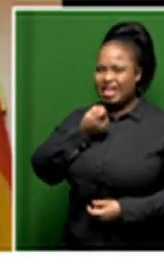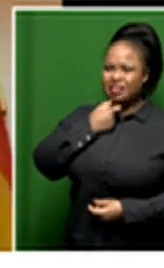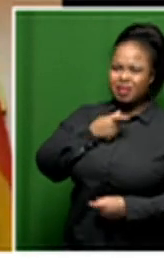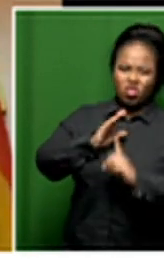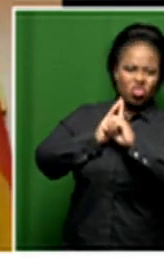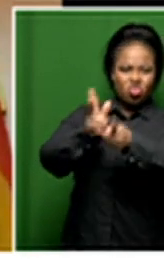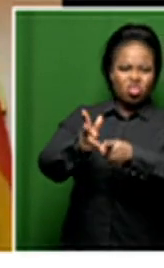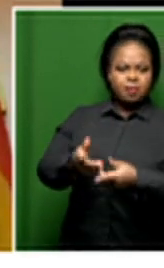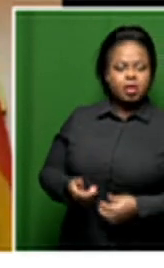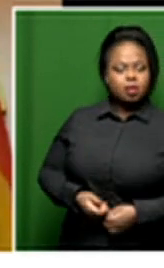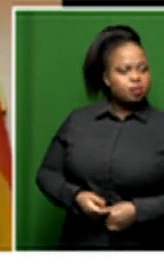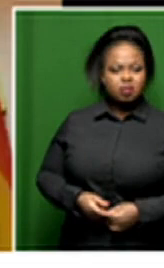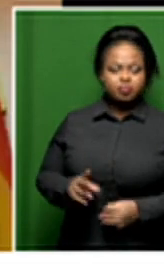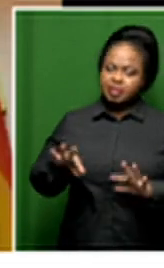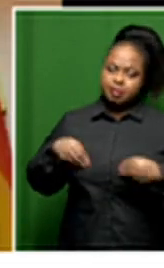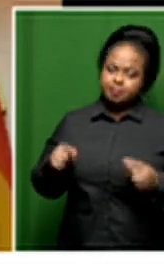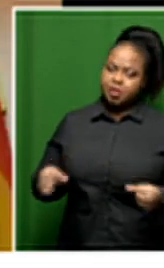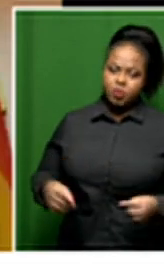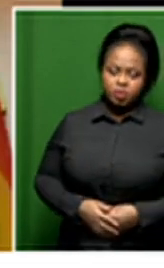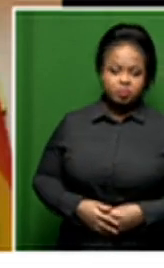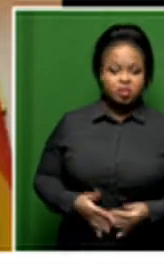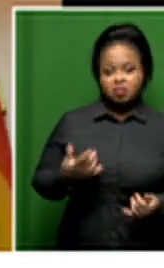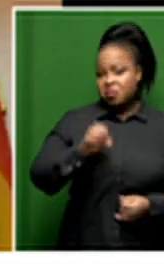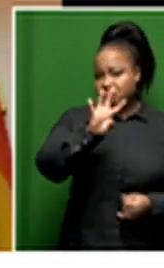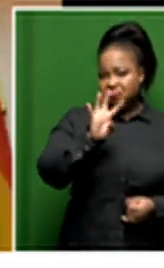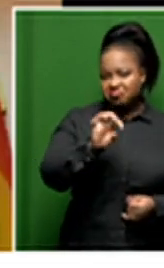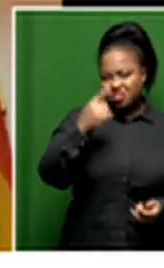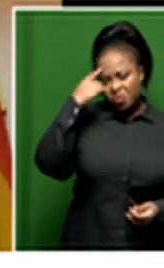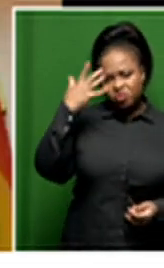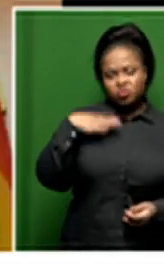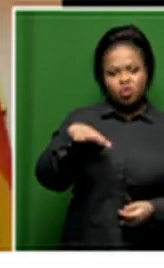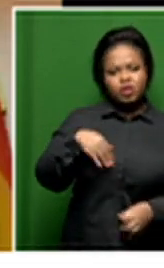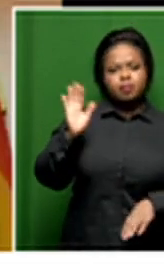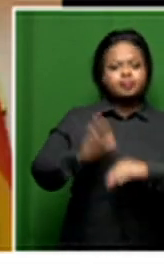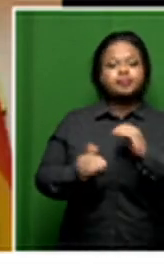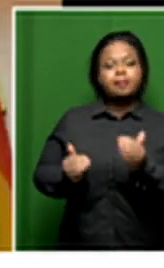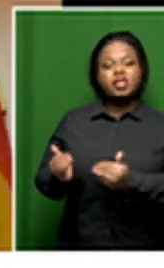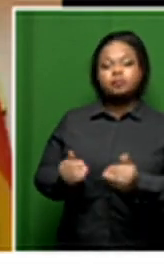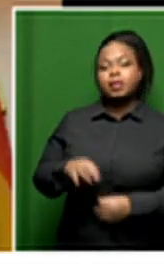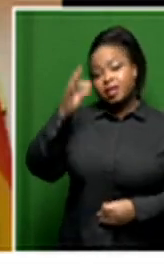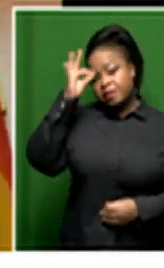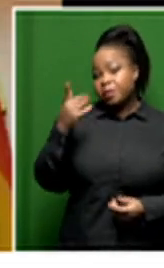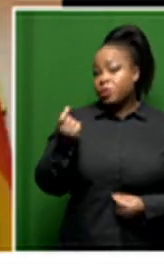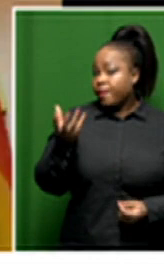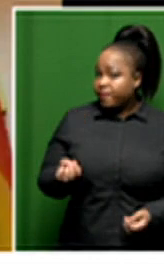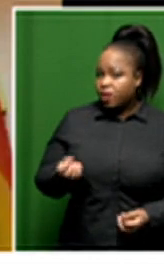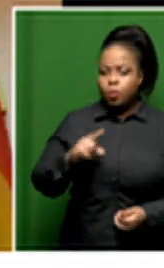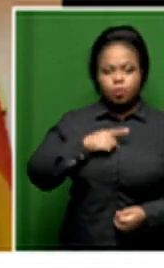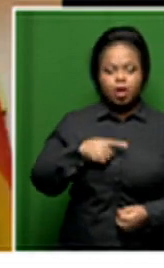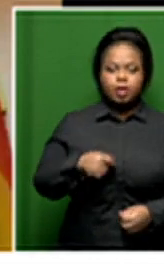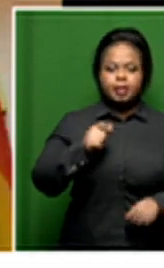can't be acceptable. Now, the question is government implementing consequence management in this case, where people